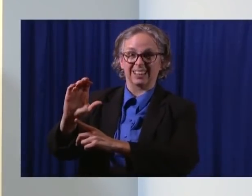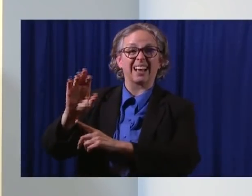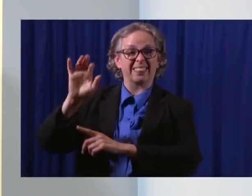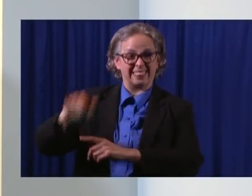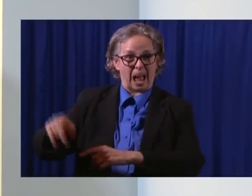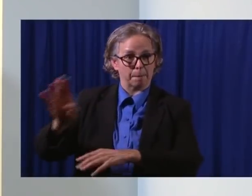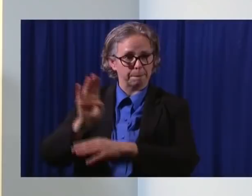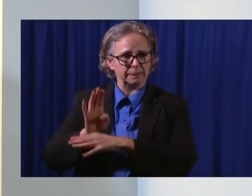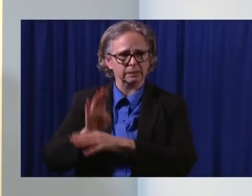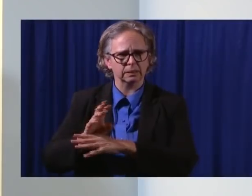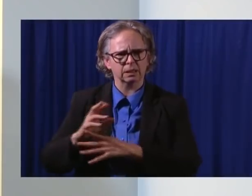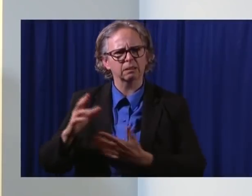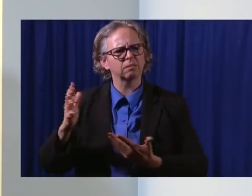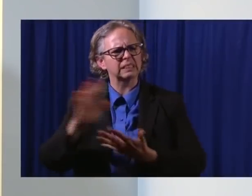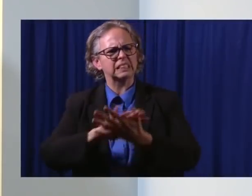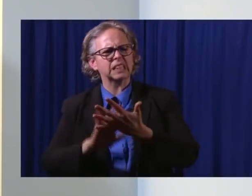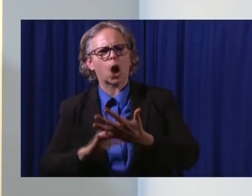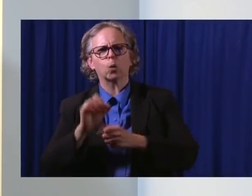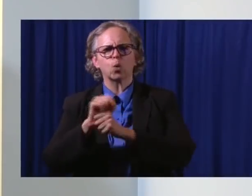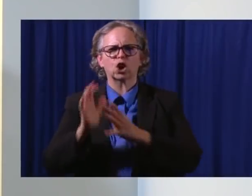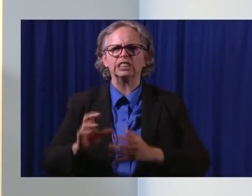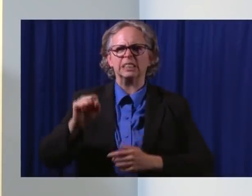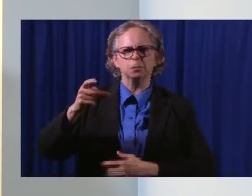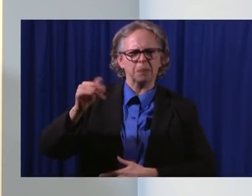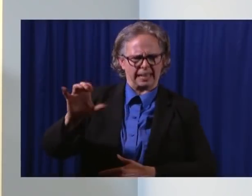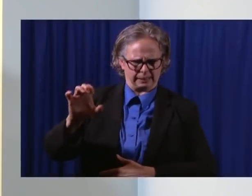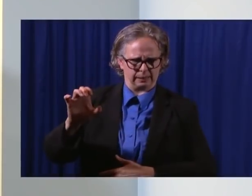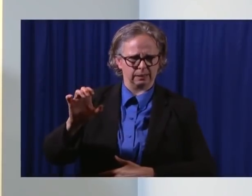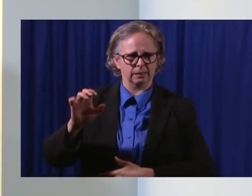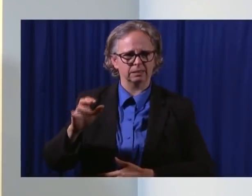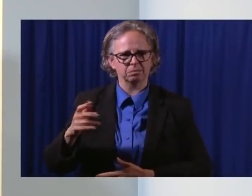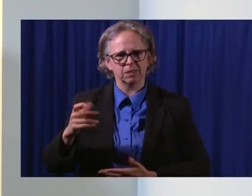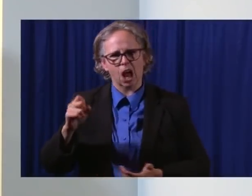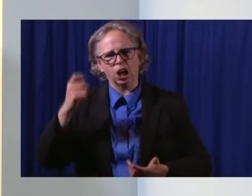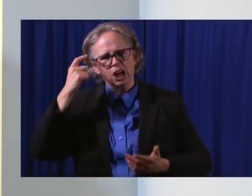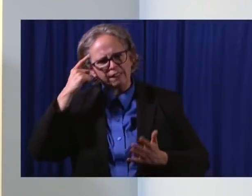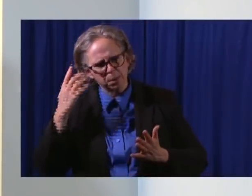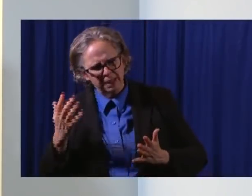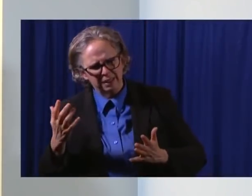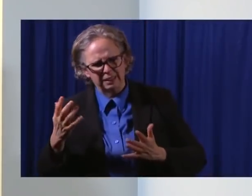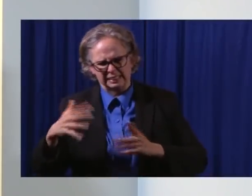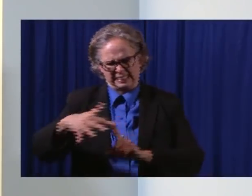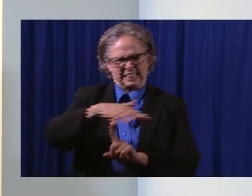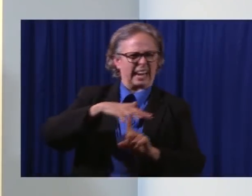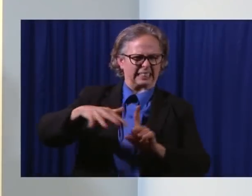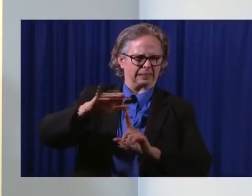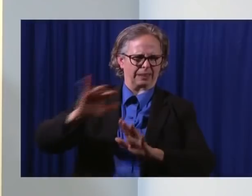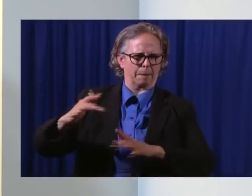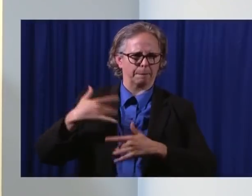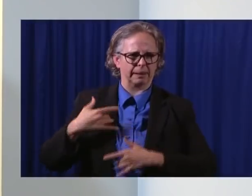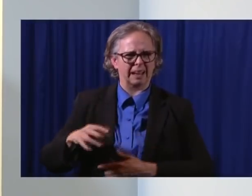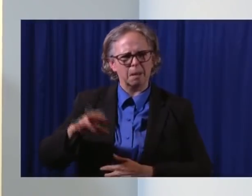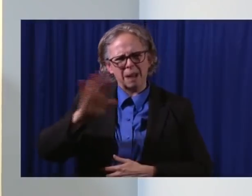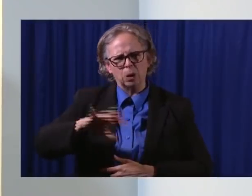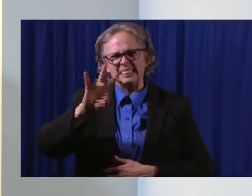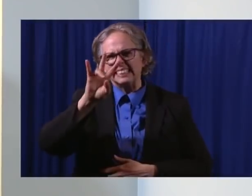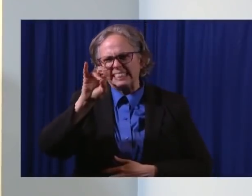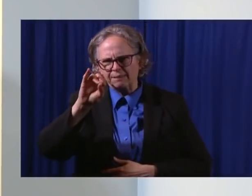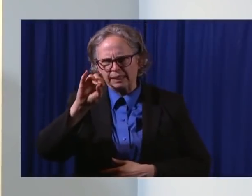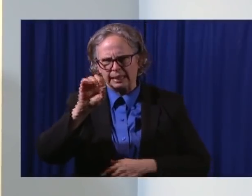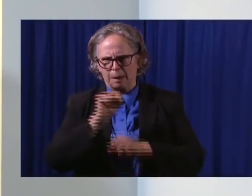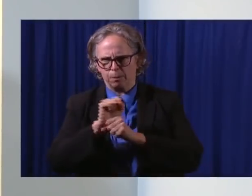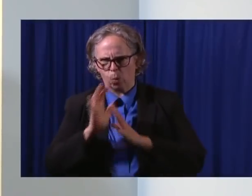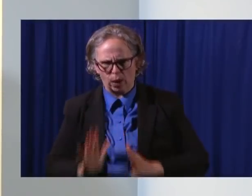workspaces for offices, healthcare, education, and government settings. And they have about 70 employees across Ohio and in